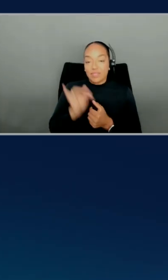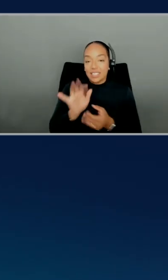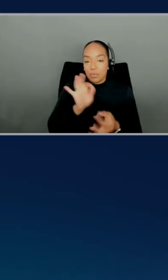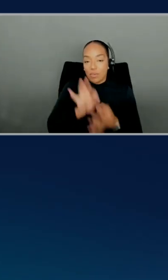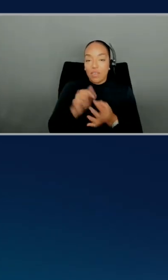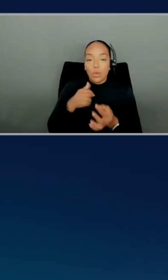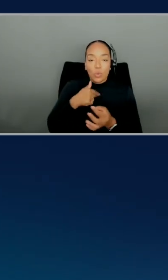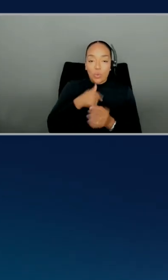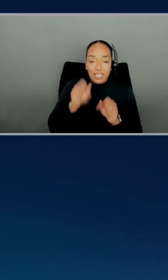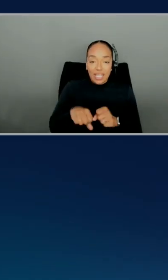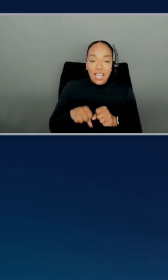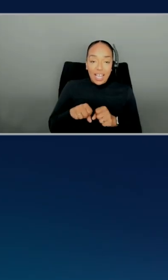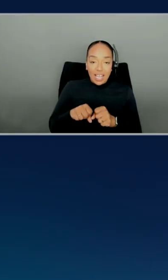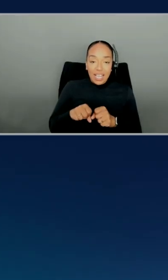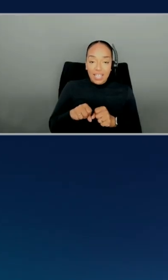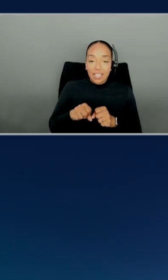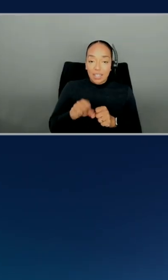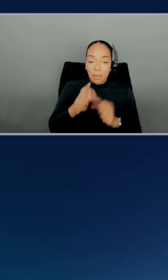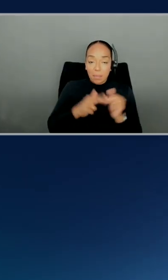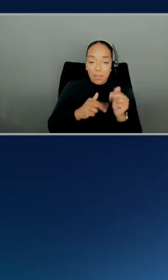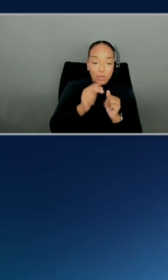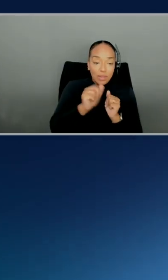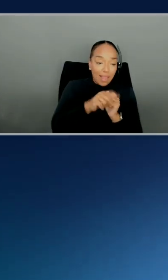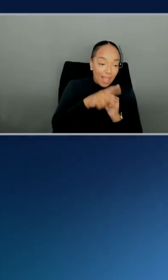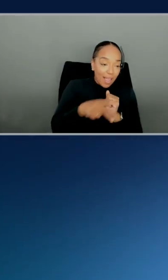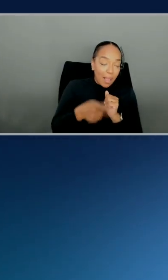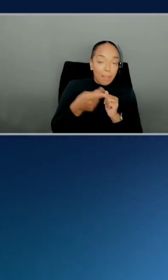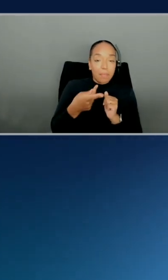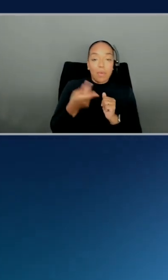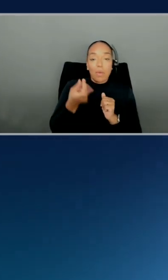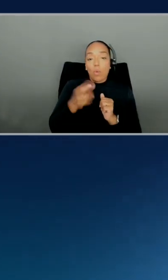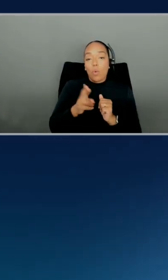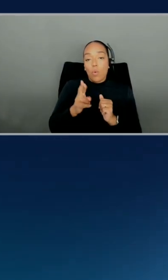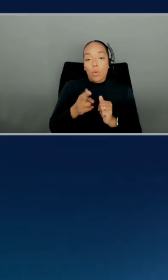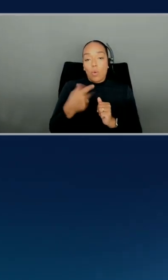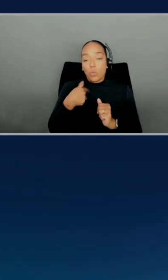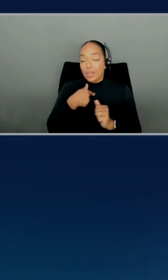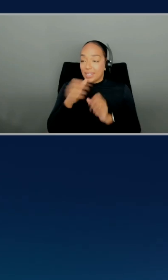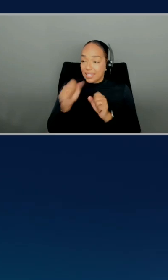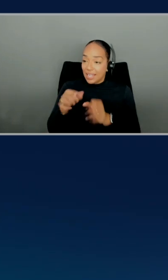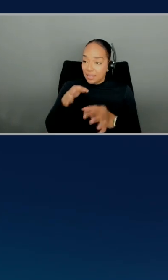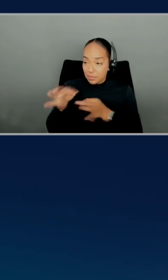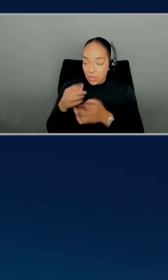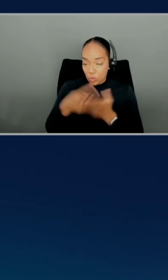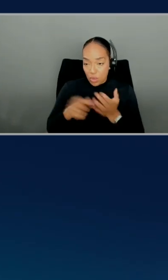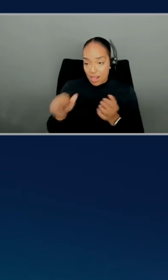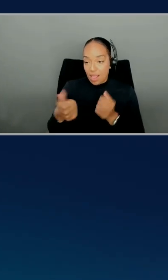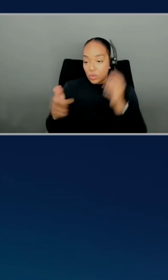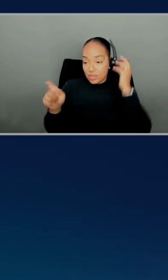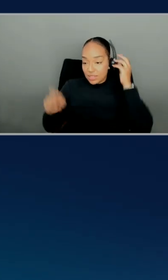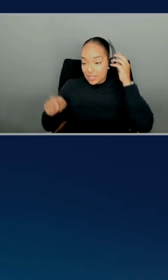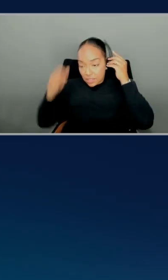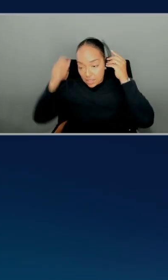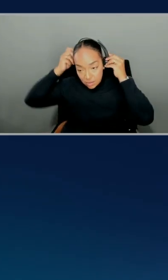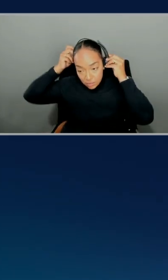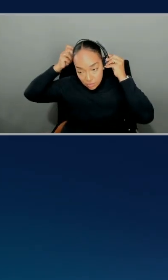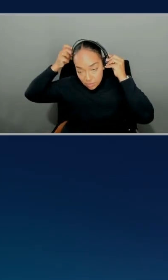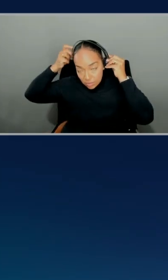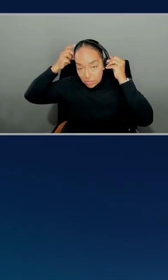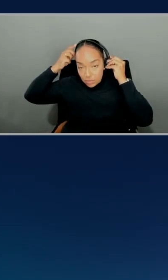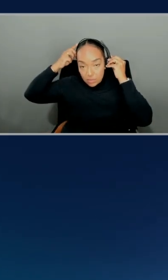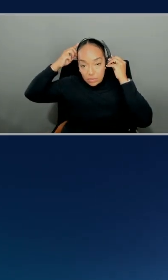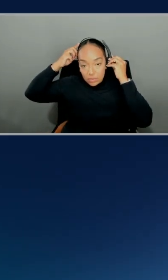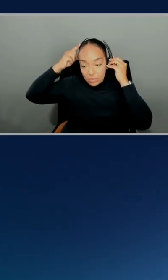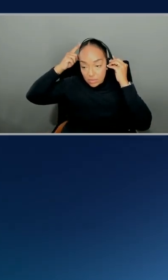hoc. Often enough, that just works. Or we can explain what else needs to be done, right? Or to get